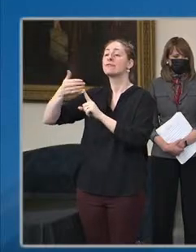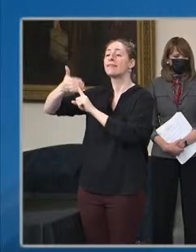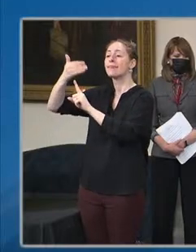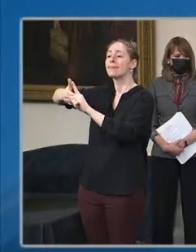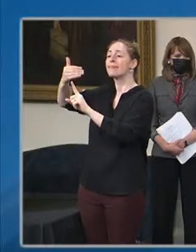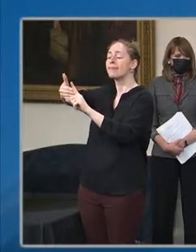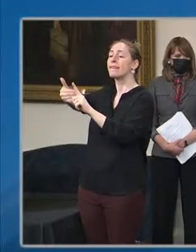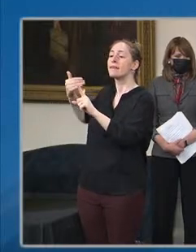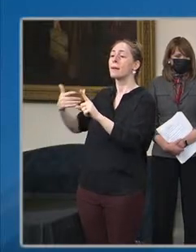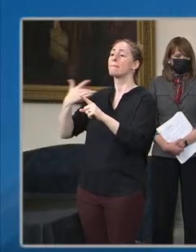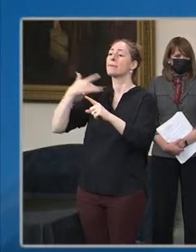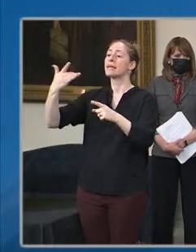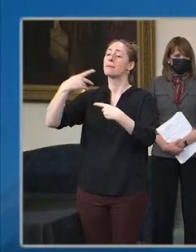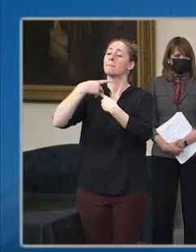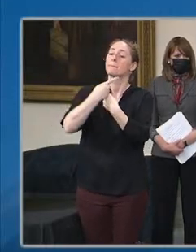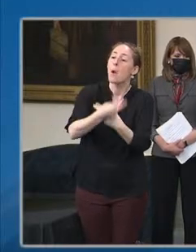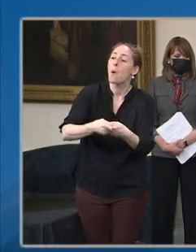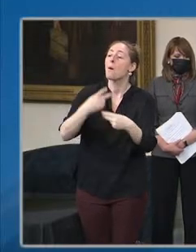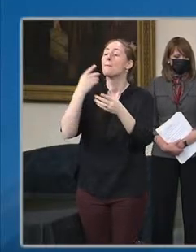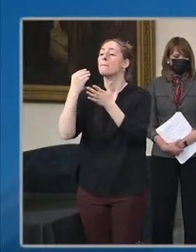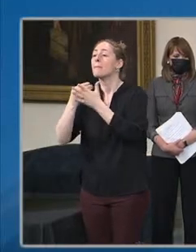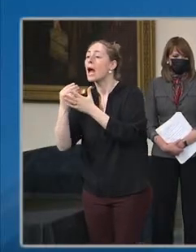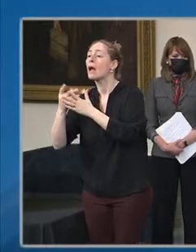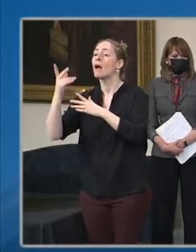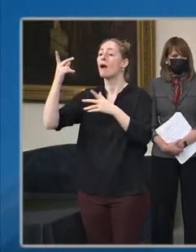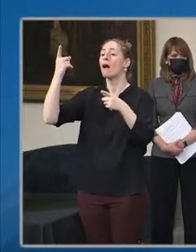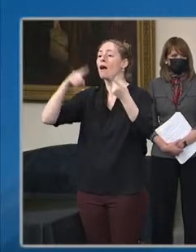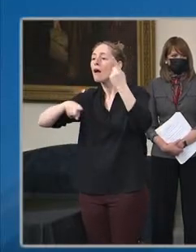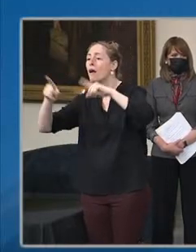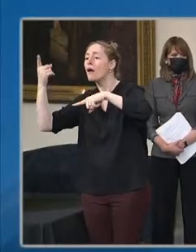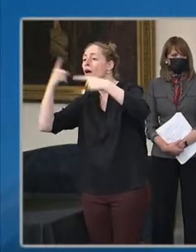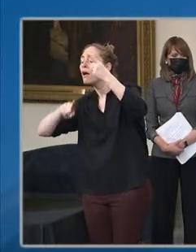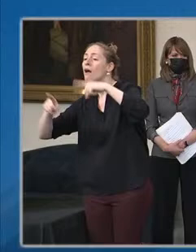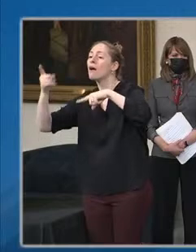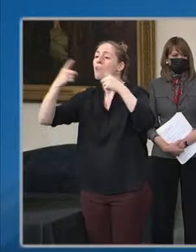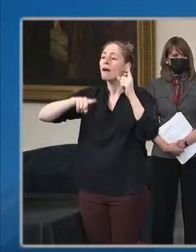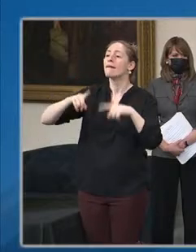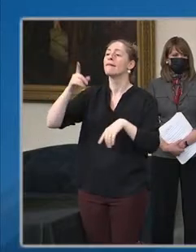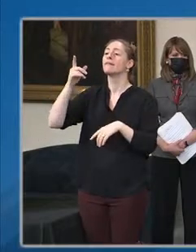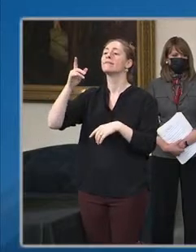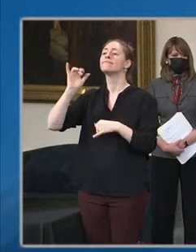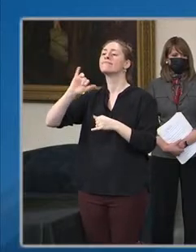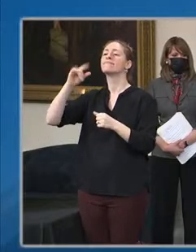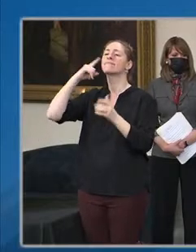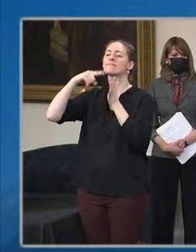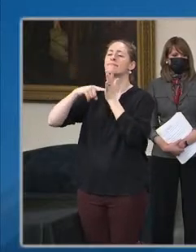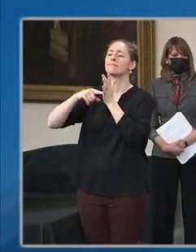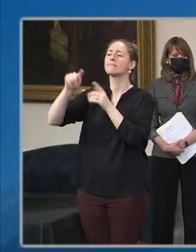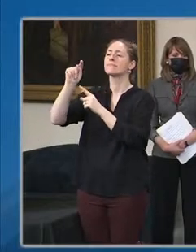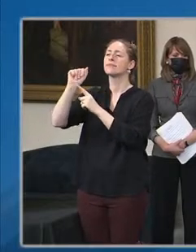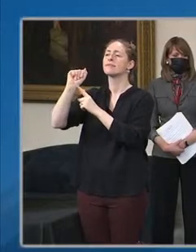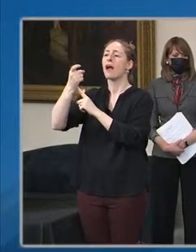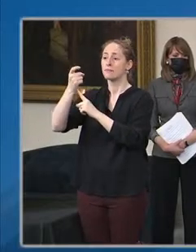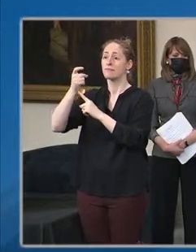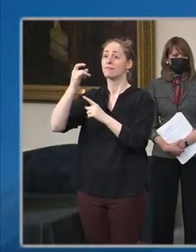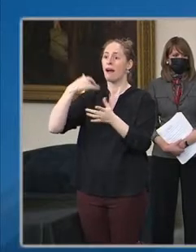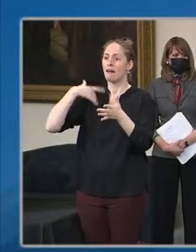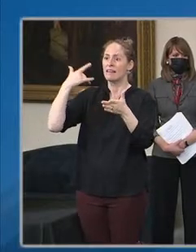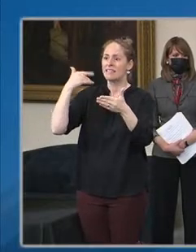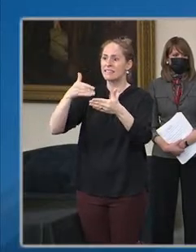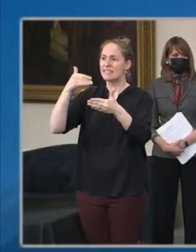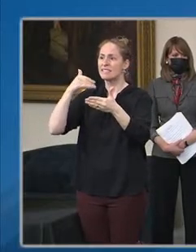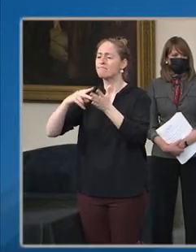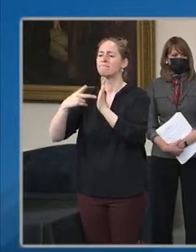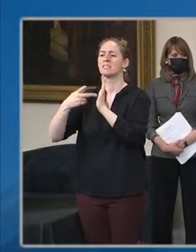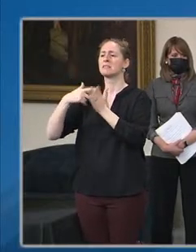the yearly appropriation of tax credits. These are low-income housing